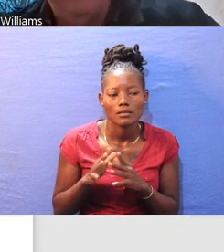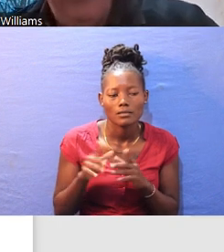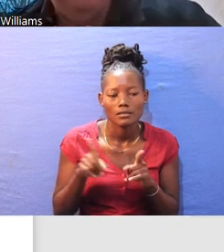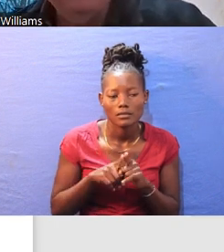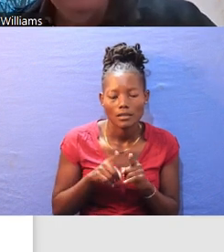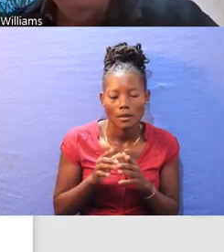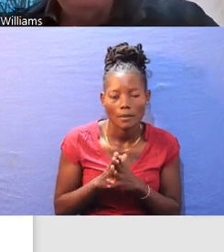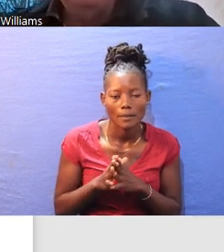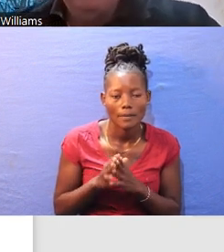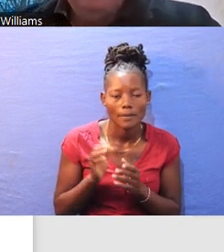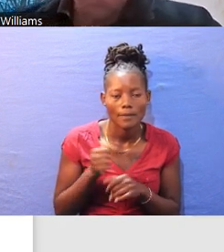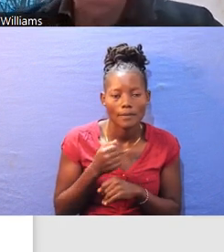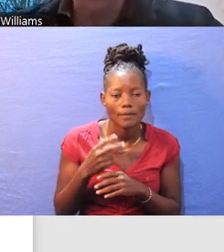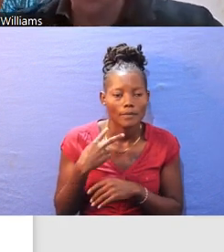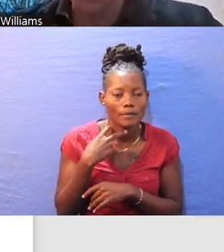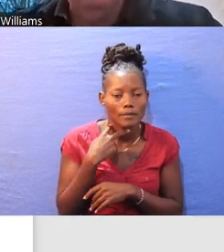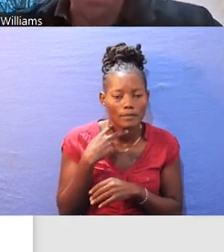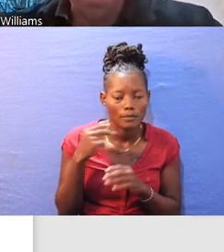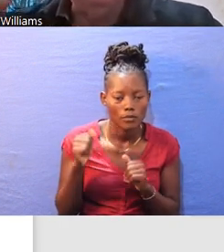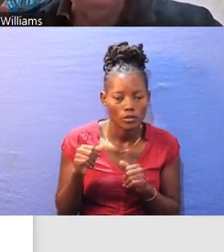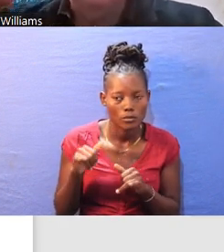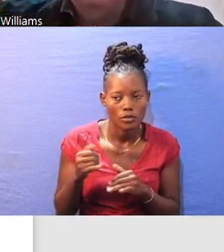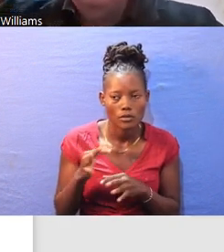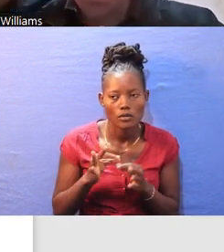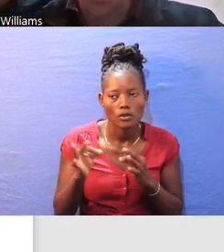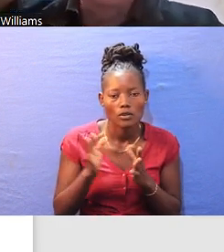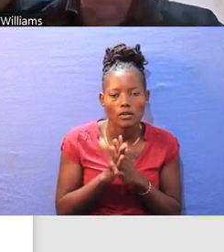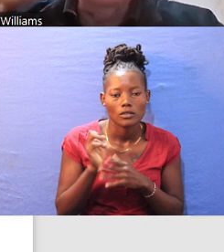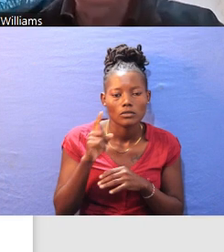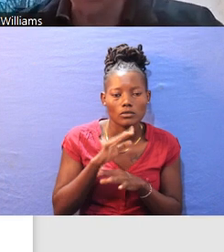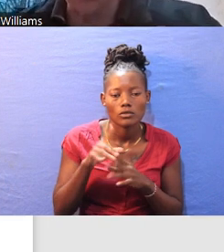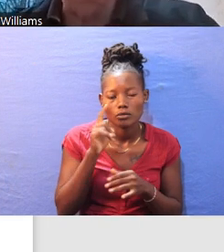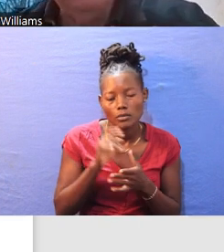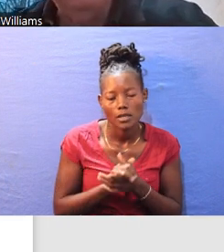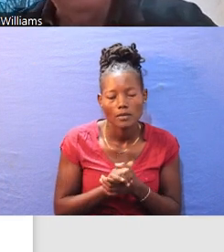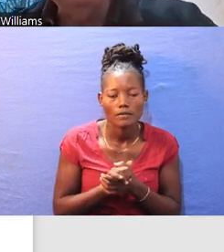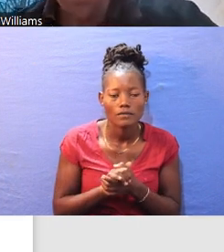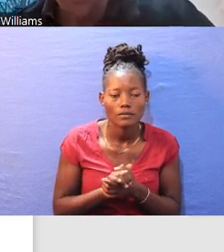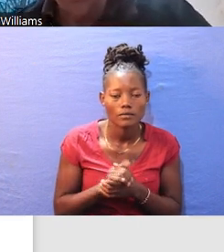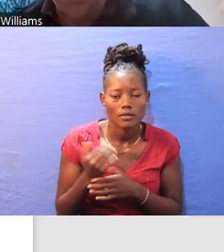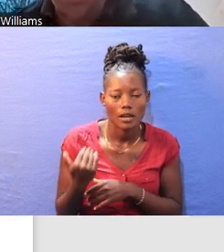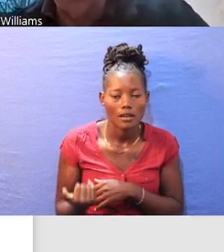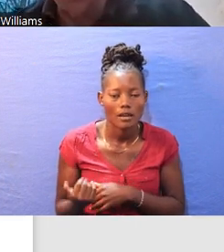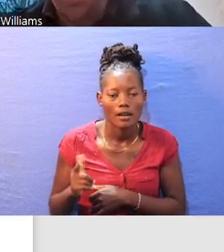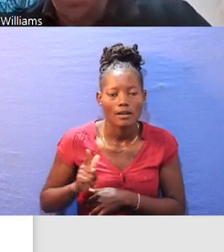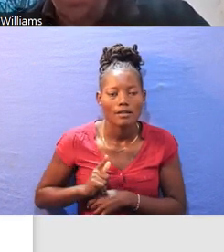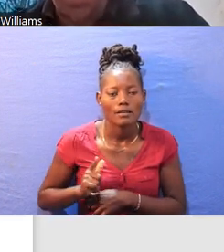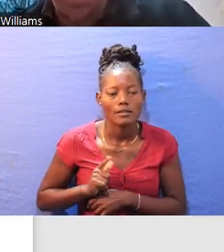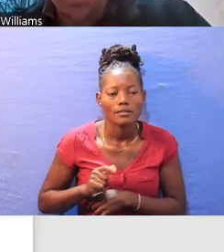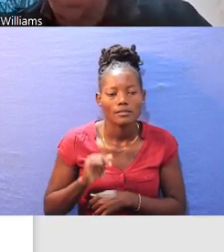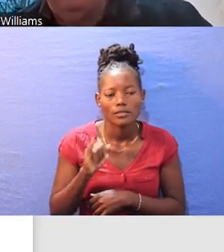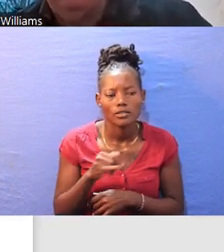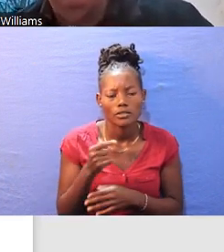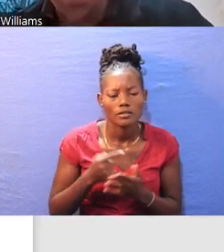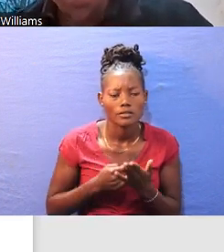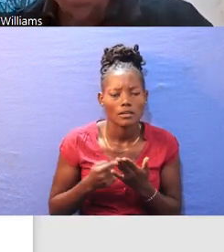really far. But he came out. I never saw him get out start. He could stay so low, you could not believe it. A